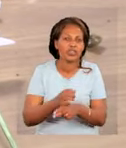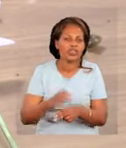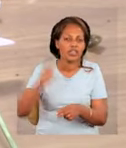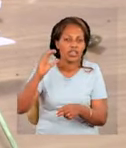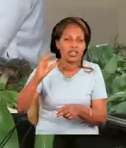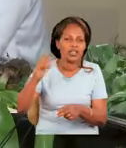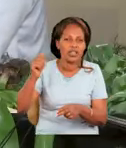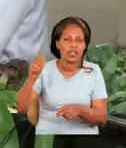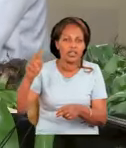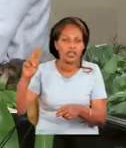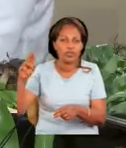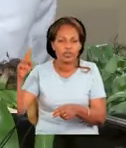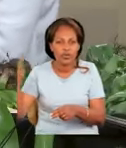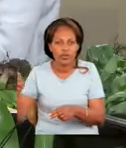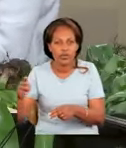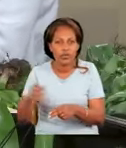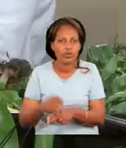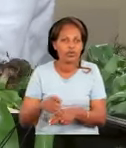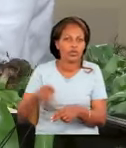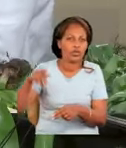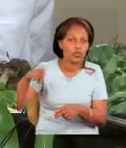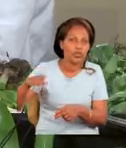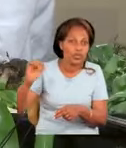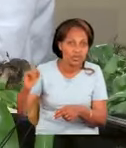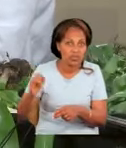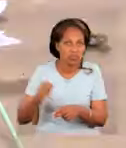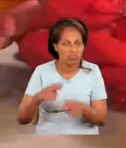pistil. Yes, both names are possible.